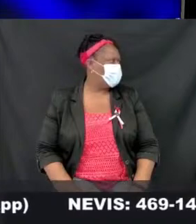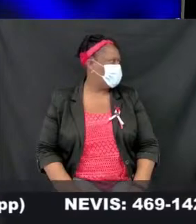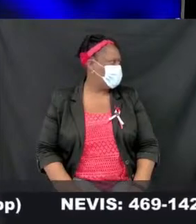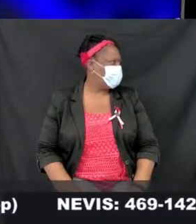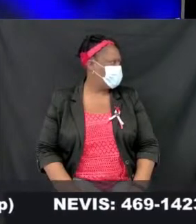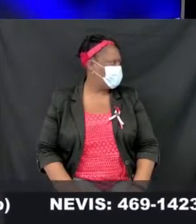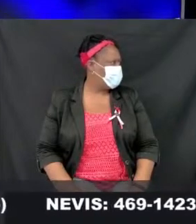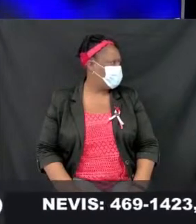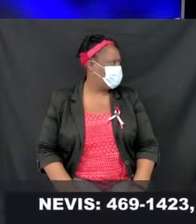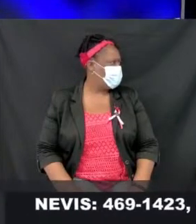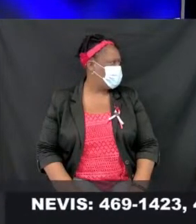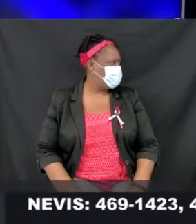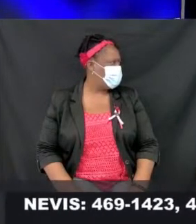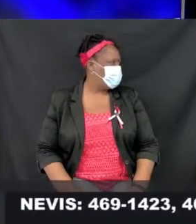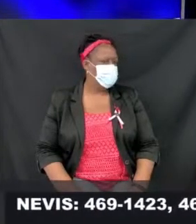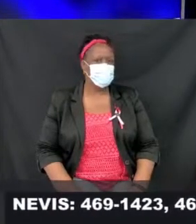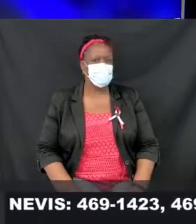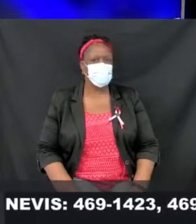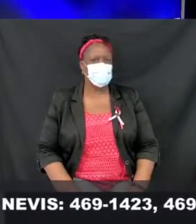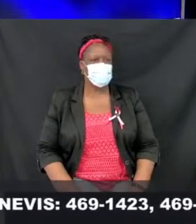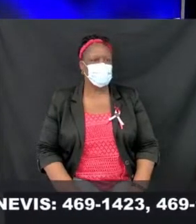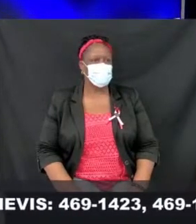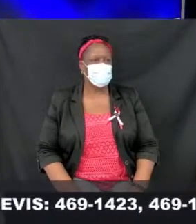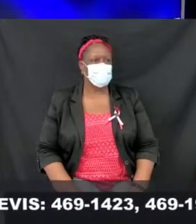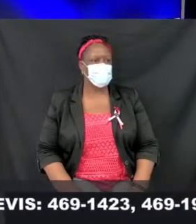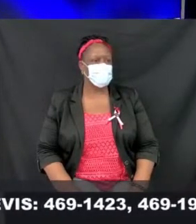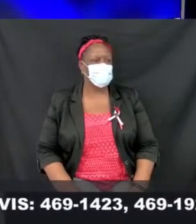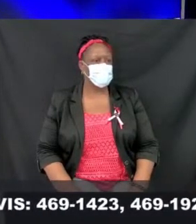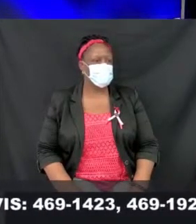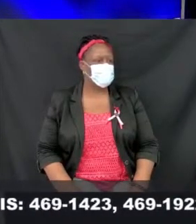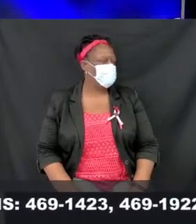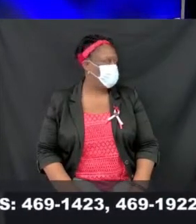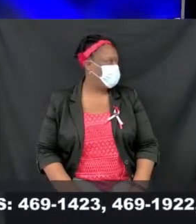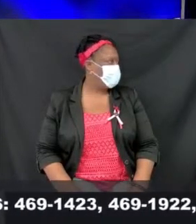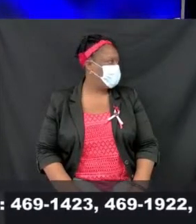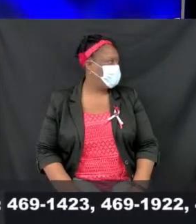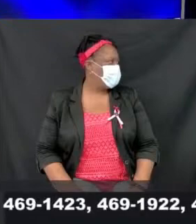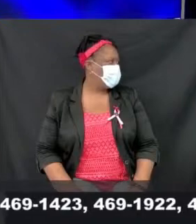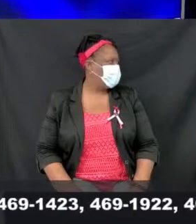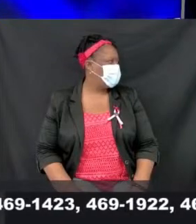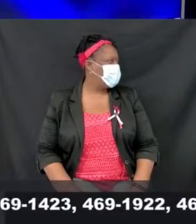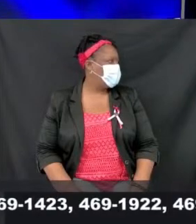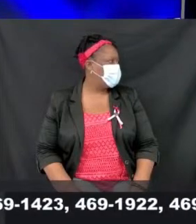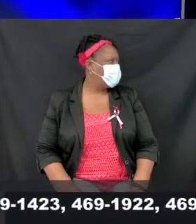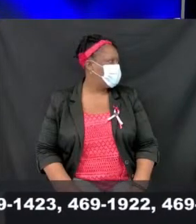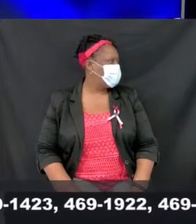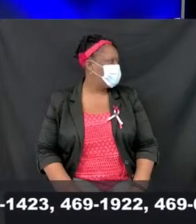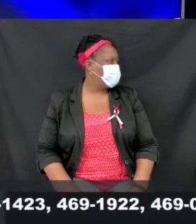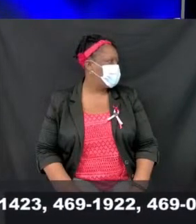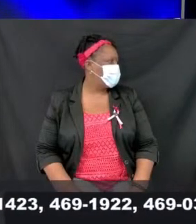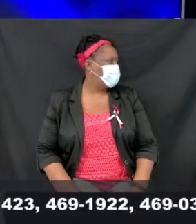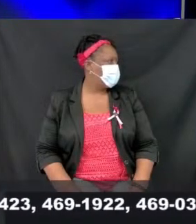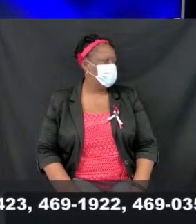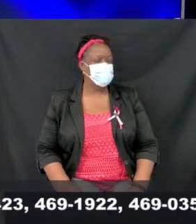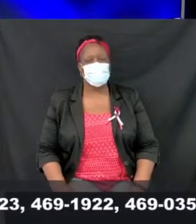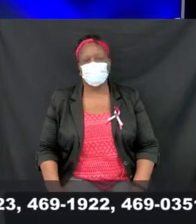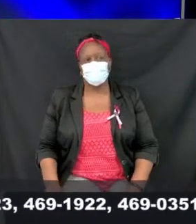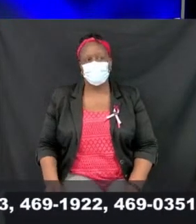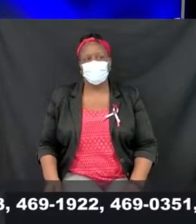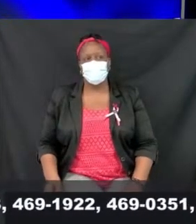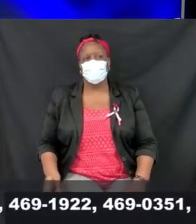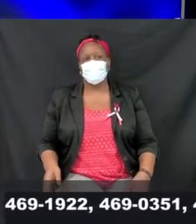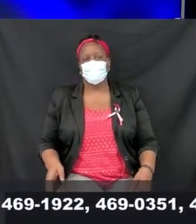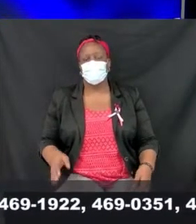Thank you very much, Mr. Williams, and a pleasant good afternoon to all listening to this broadcast via whatever